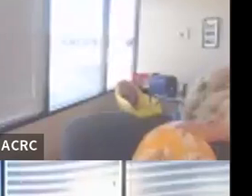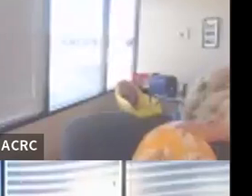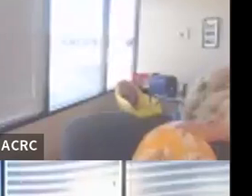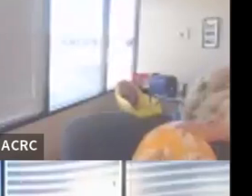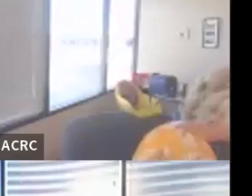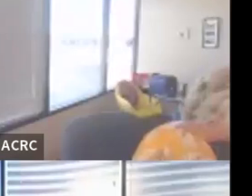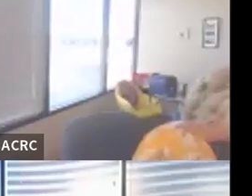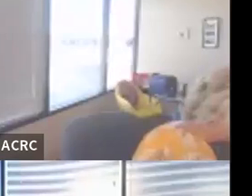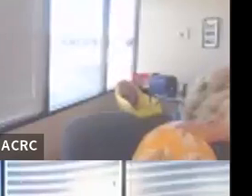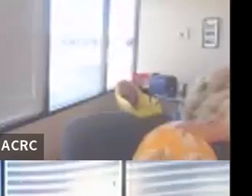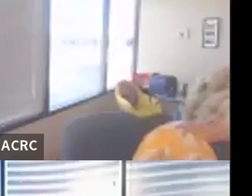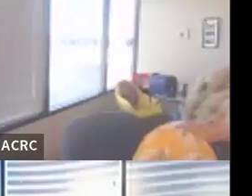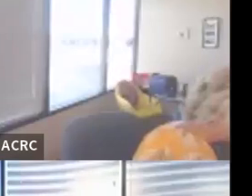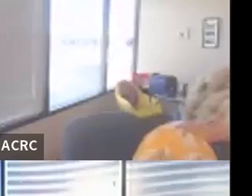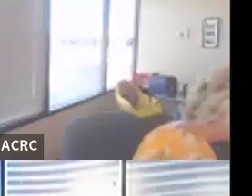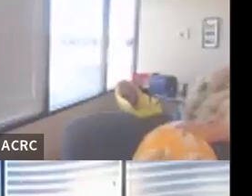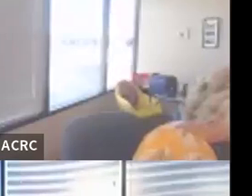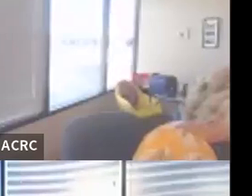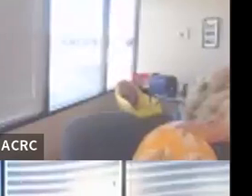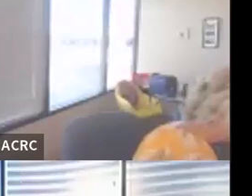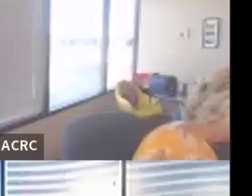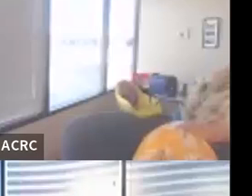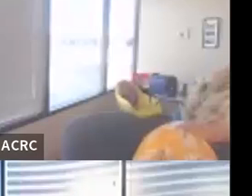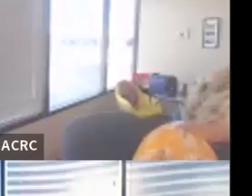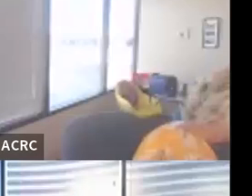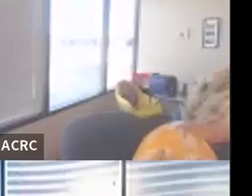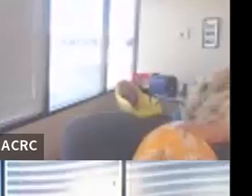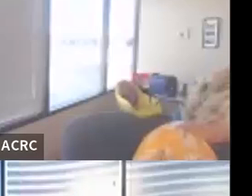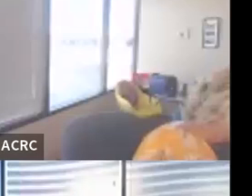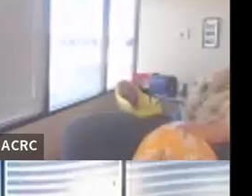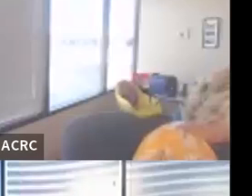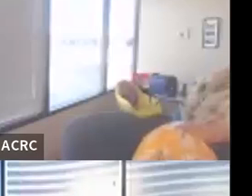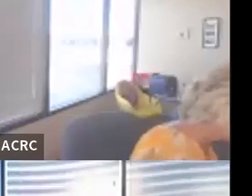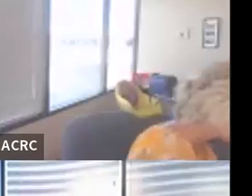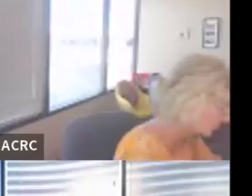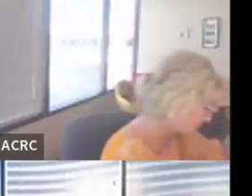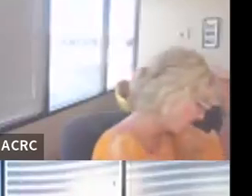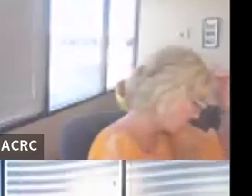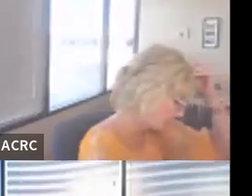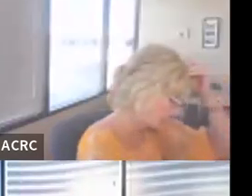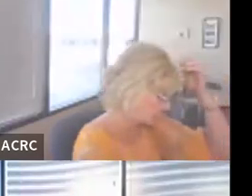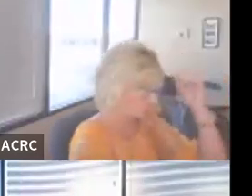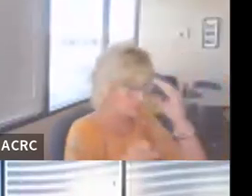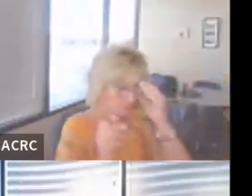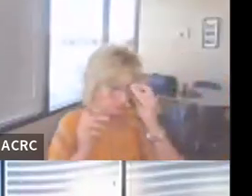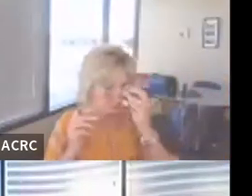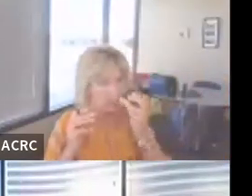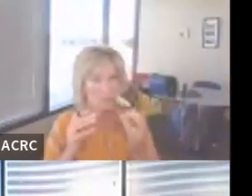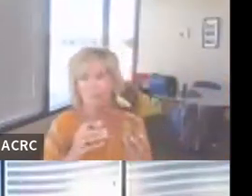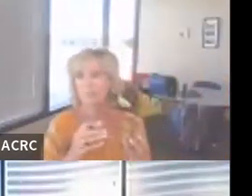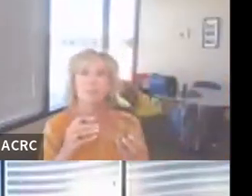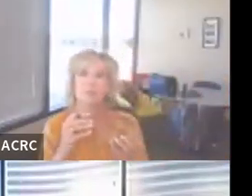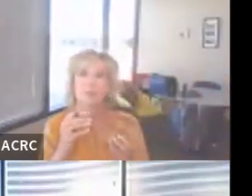No, cool. And we'll of course continue to share as we learn information, right? John Decker will continue to share that every Friday here at our Coffee with Community